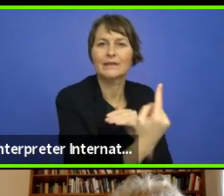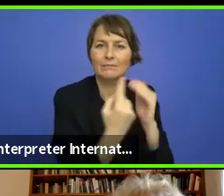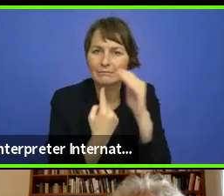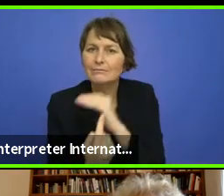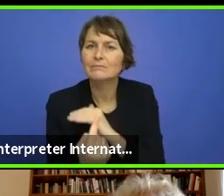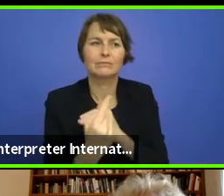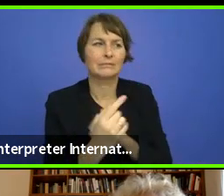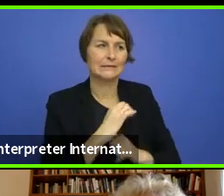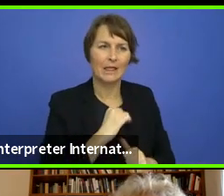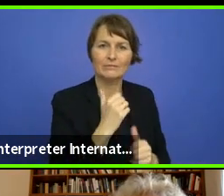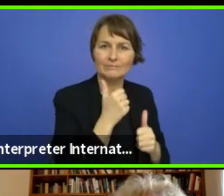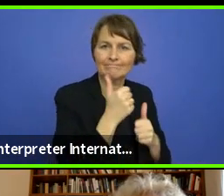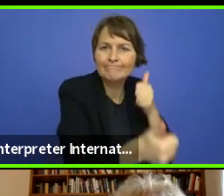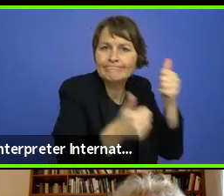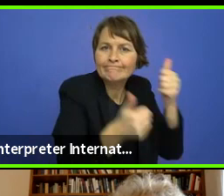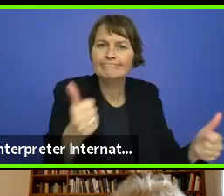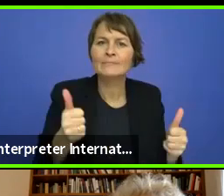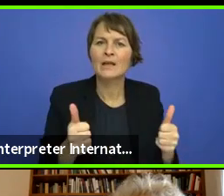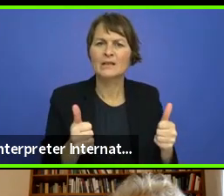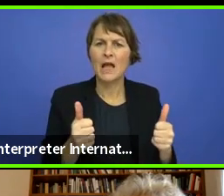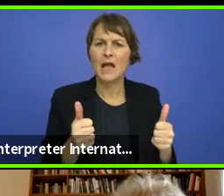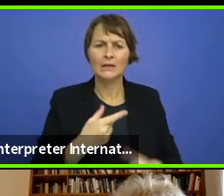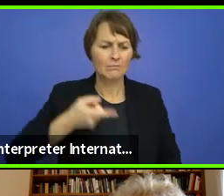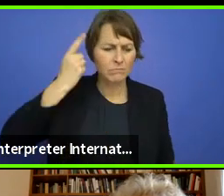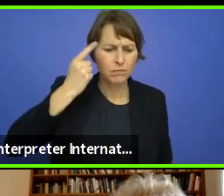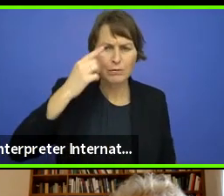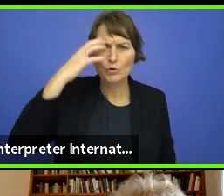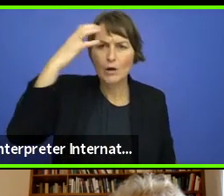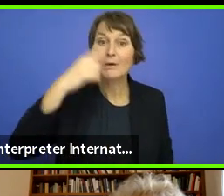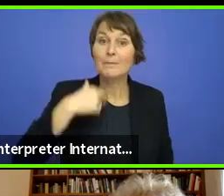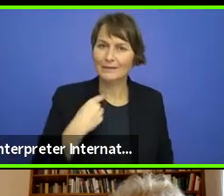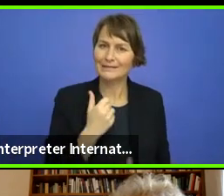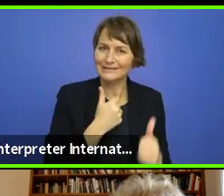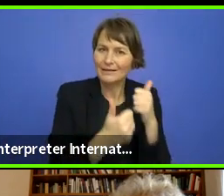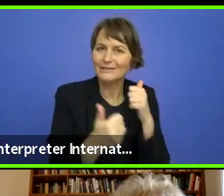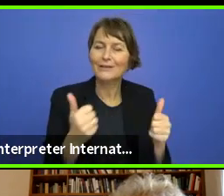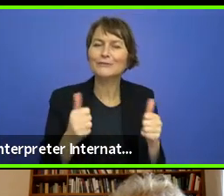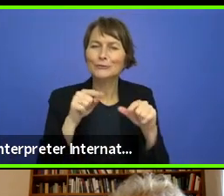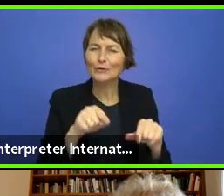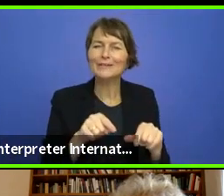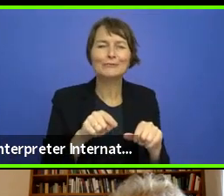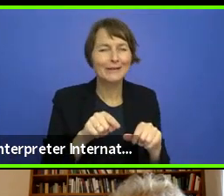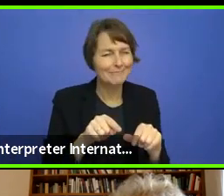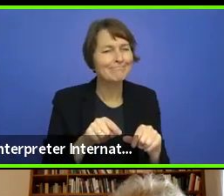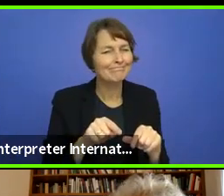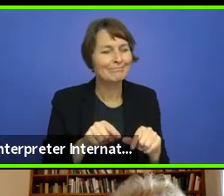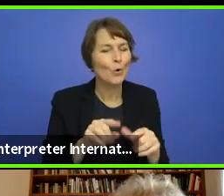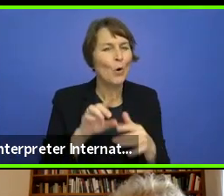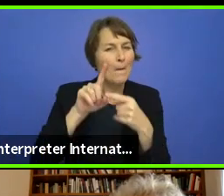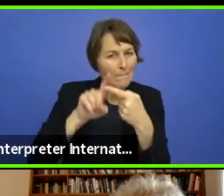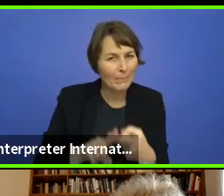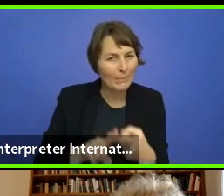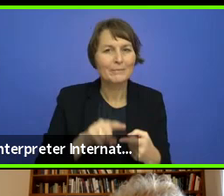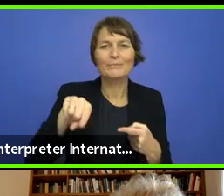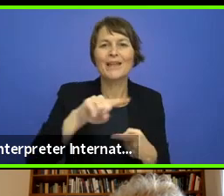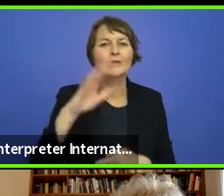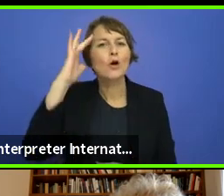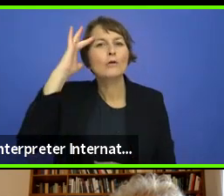this context it is really experiencing different cultural contexts, or on the level